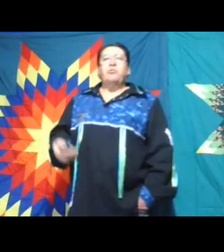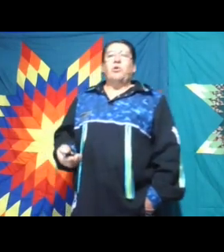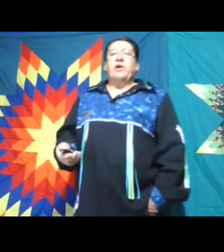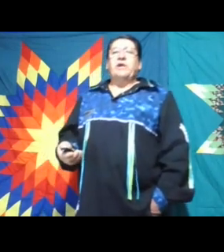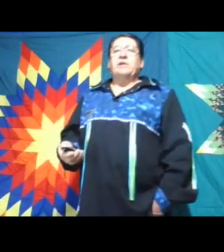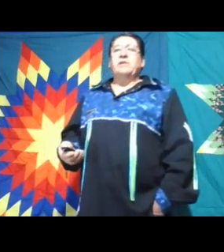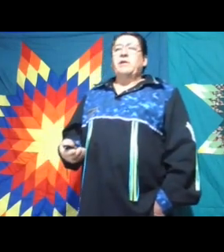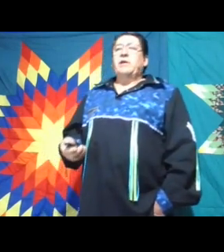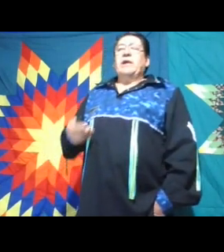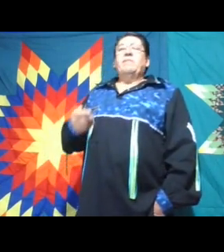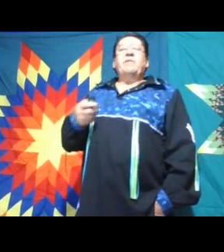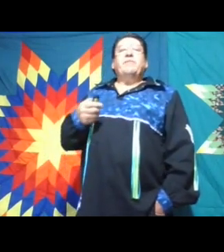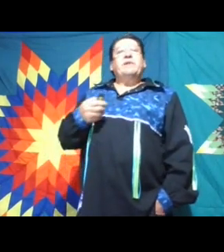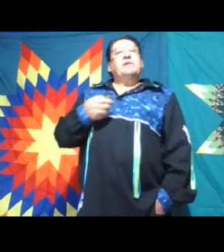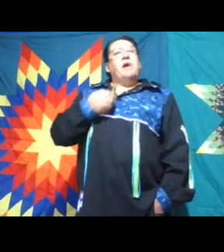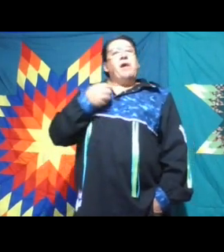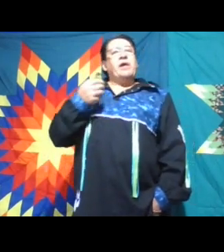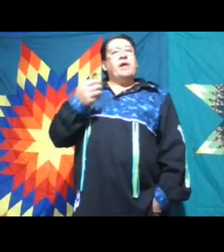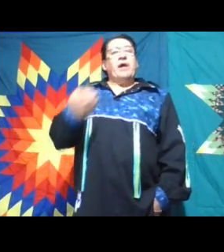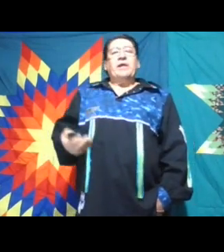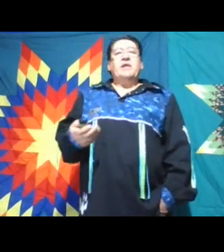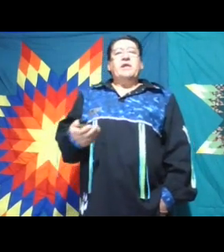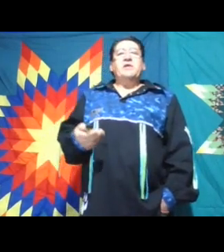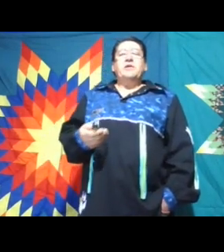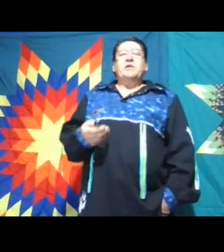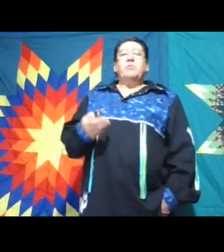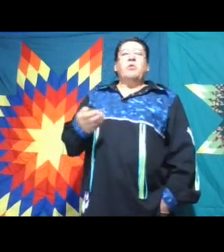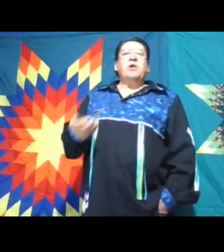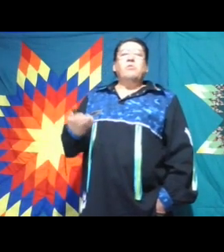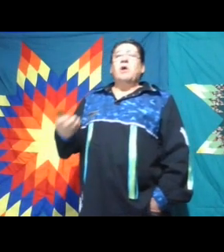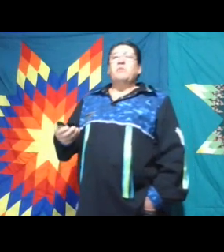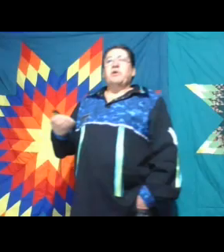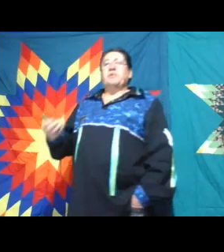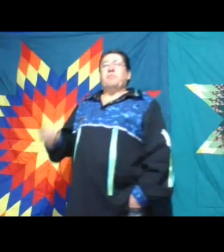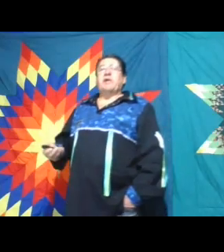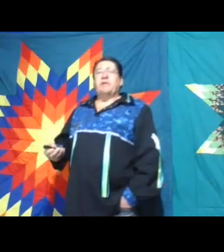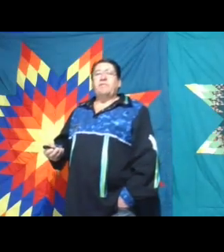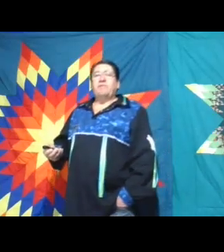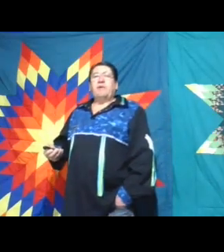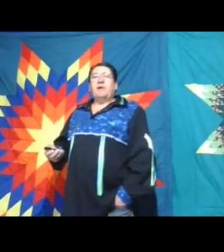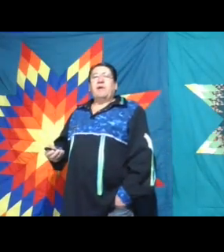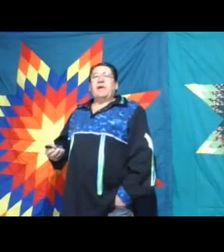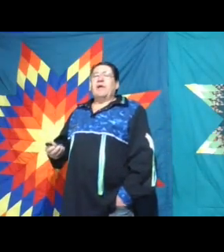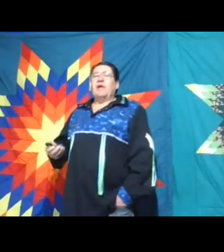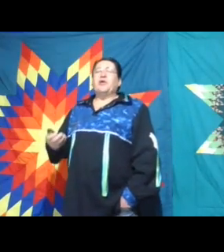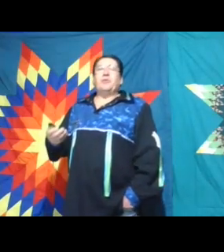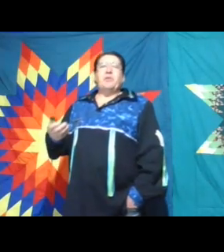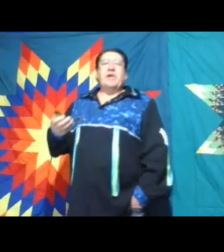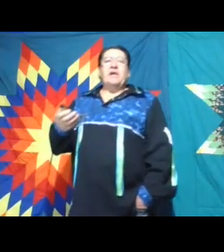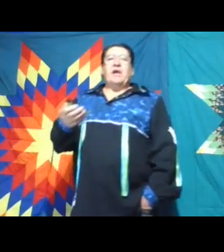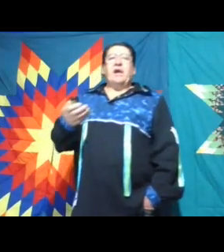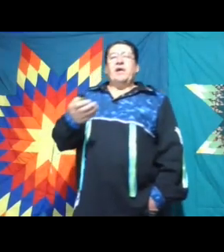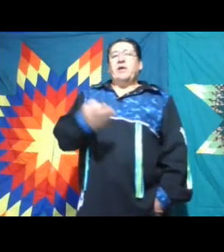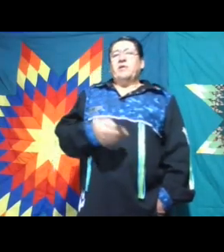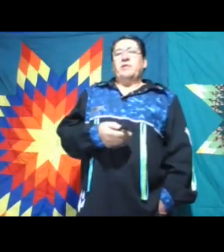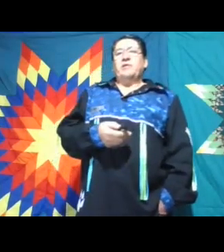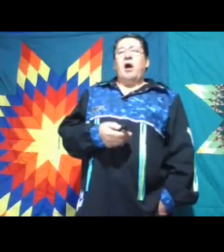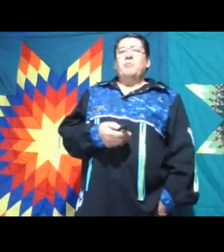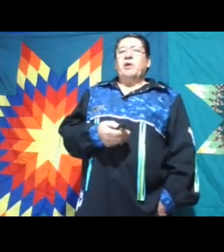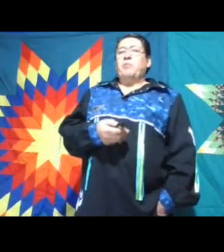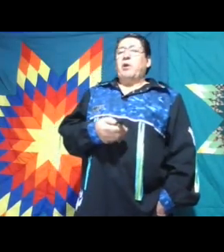our employees. Even if it's an Indigenous 101 perspective, it could be